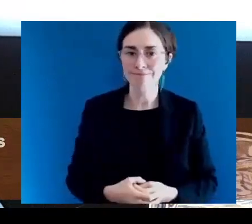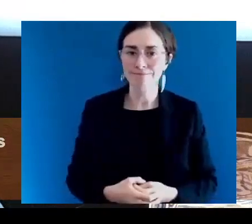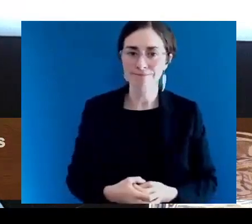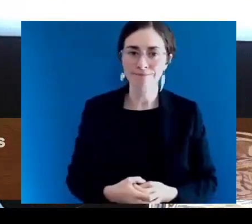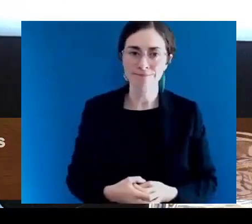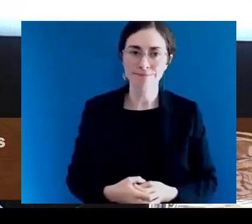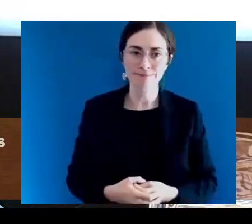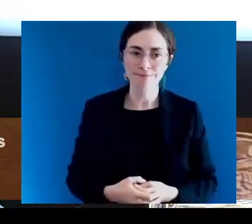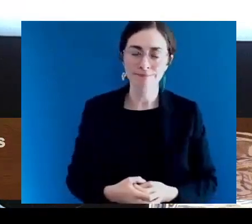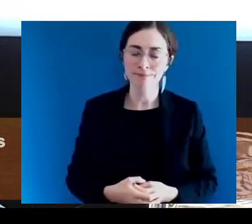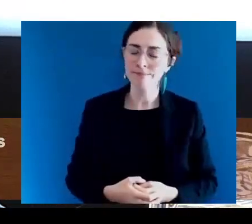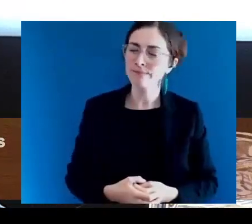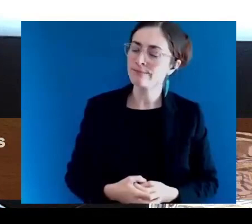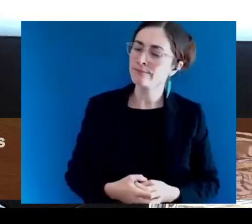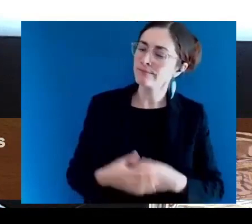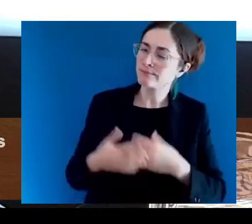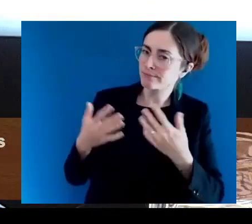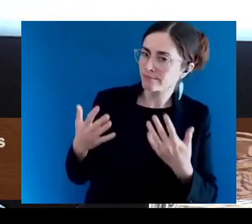Just for the record,